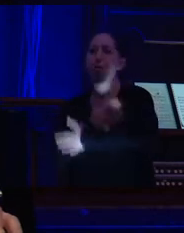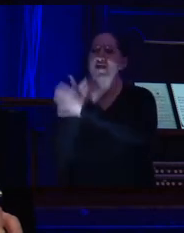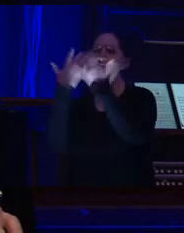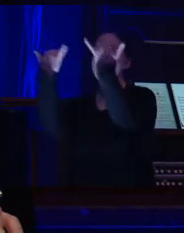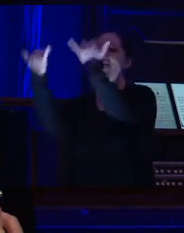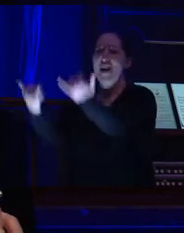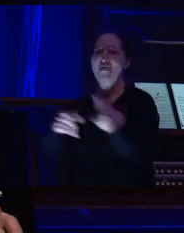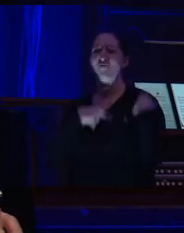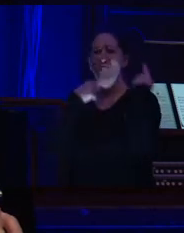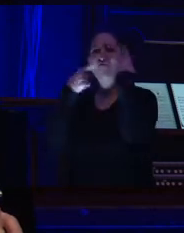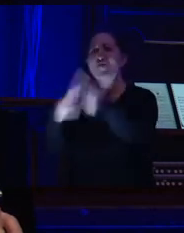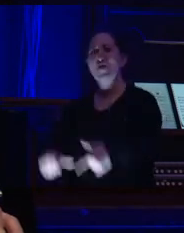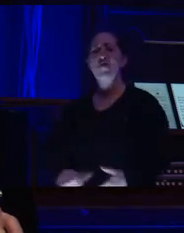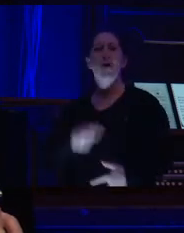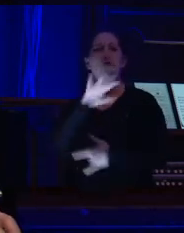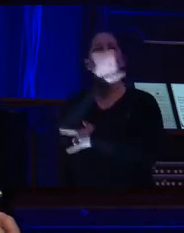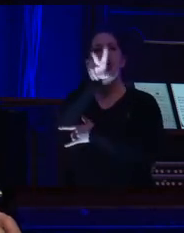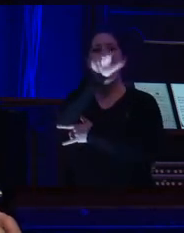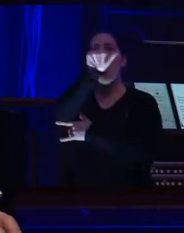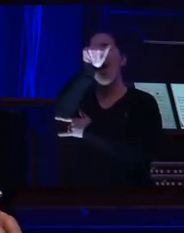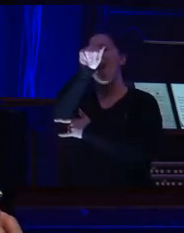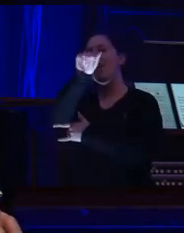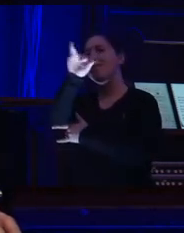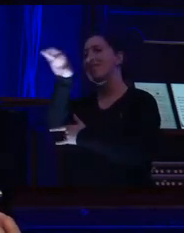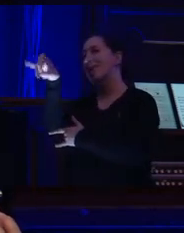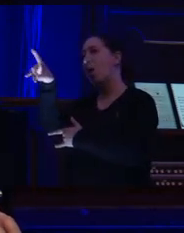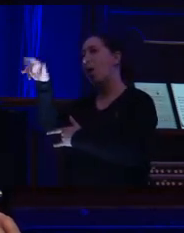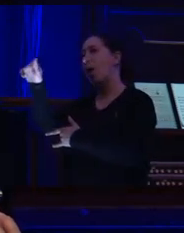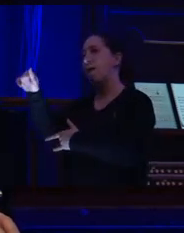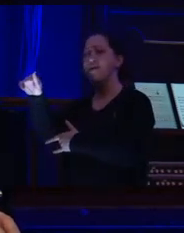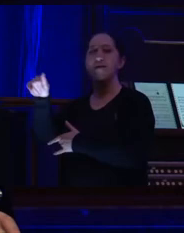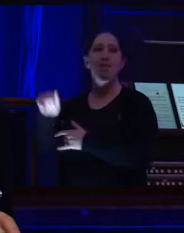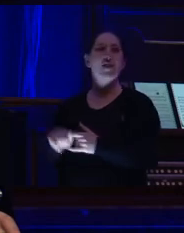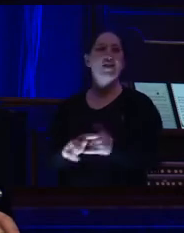it for Juliana and Sarah. Where are you? Please stand up.